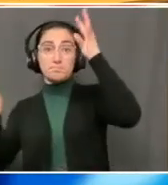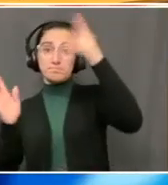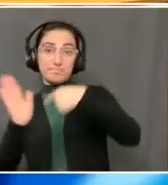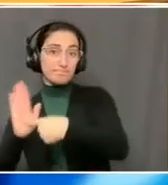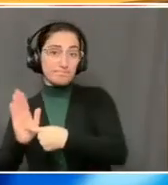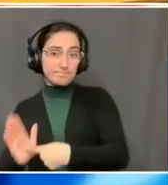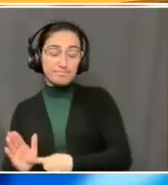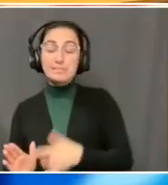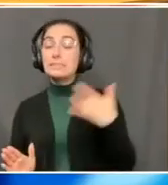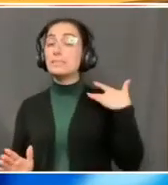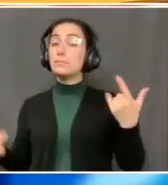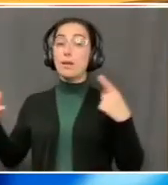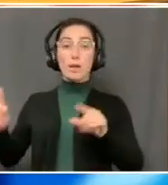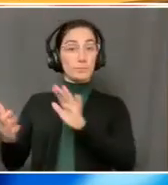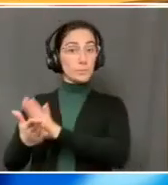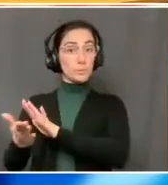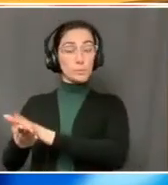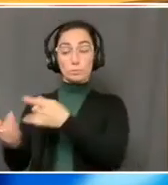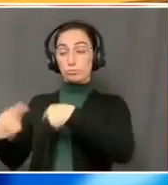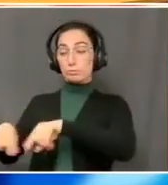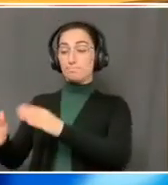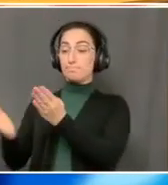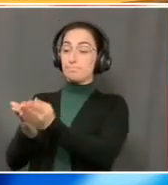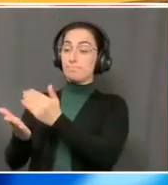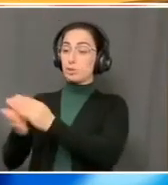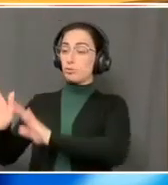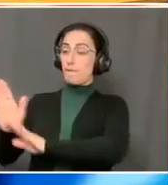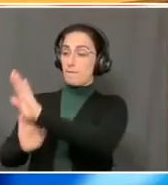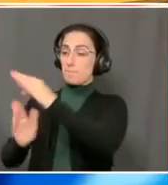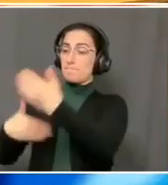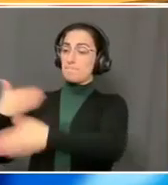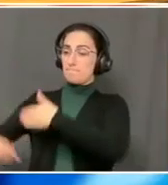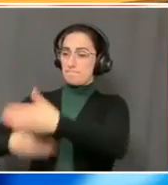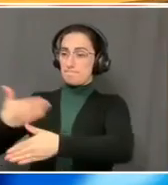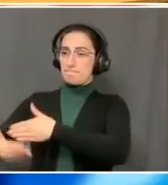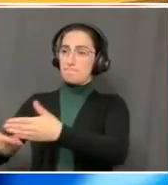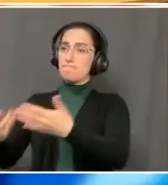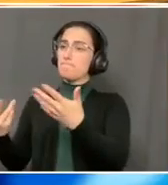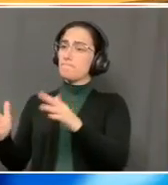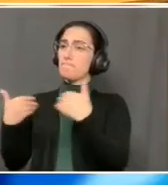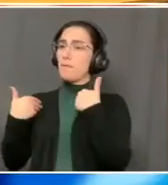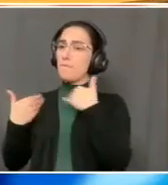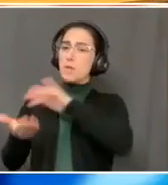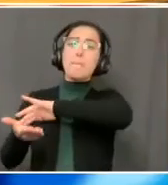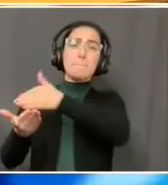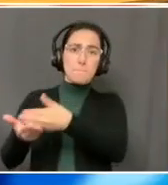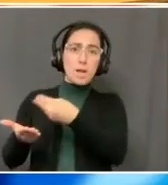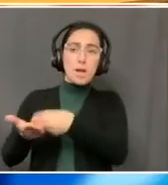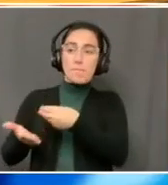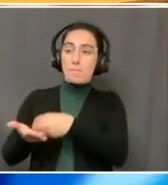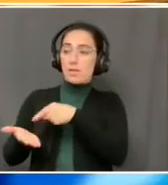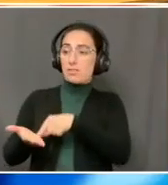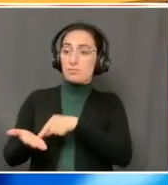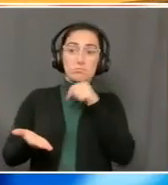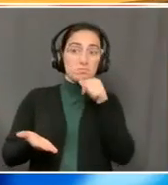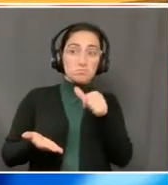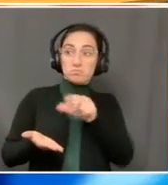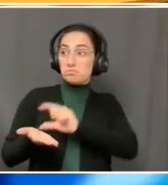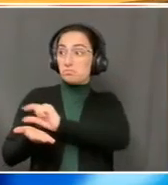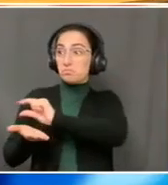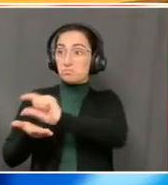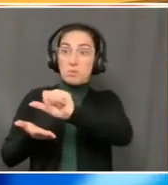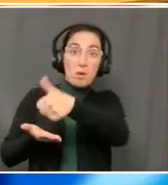what happens when schools during budget development have an amount that has not been budgeted in some of those other